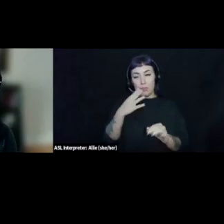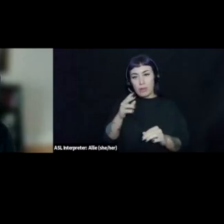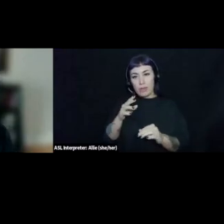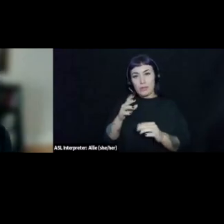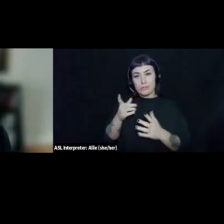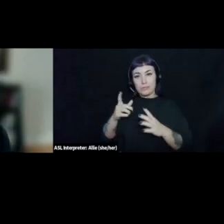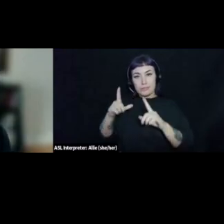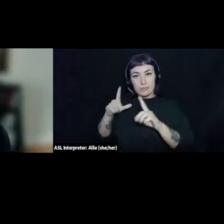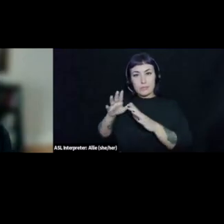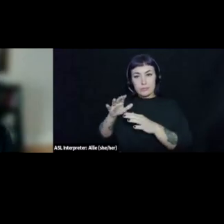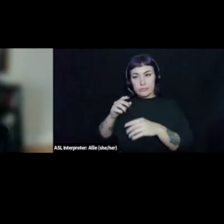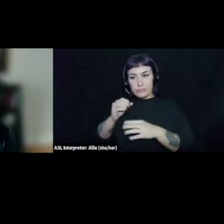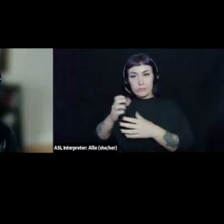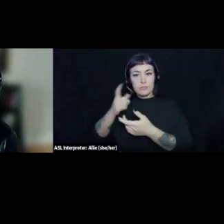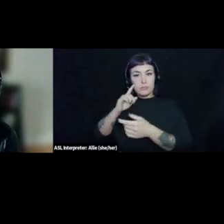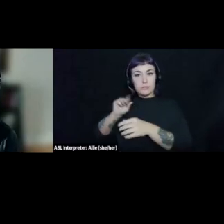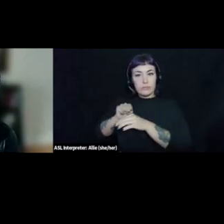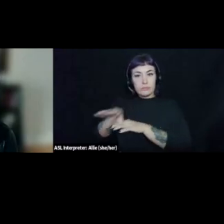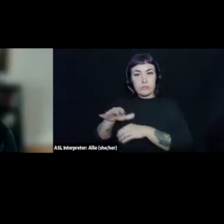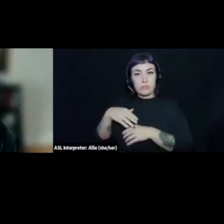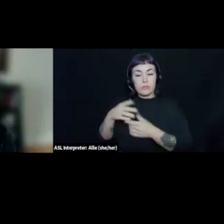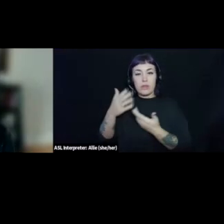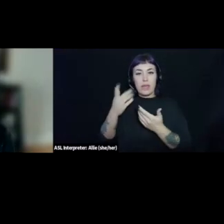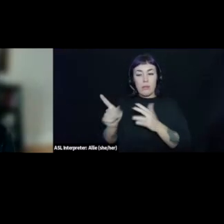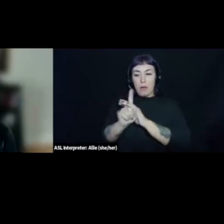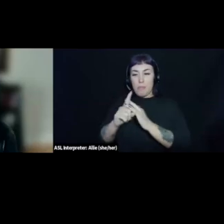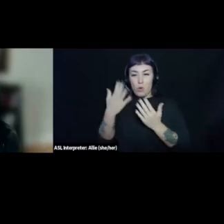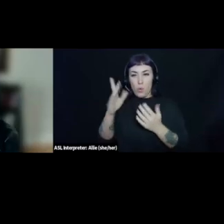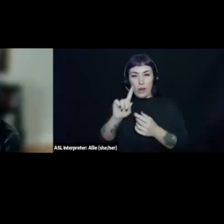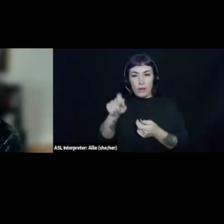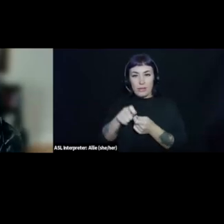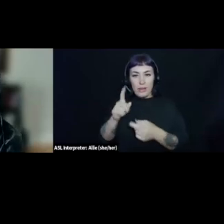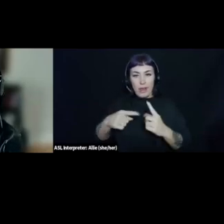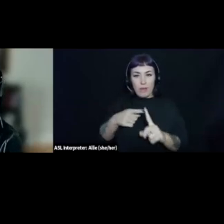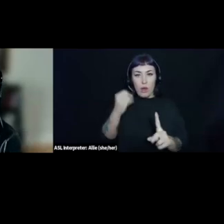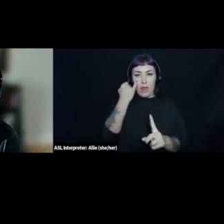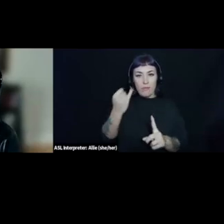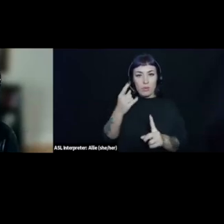it just pops up, and you don't know necessarily where exactly it came from if you've been